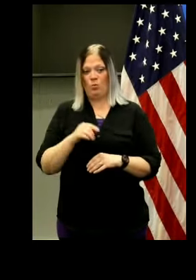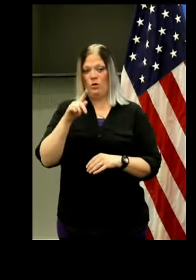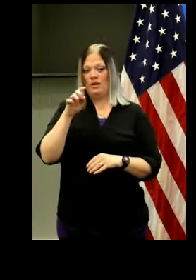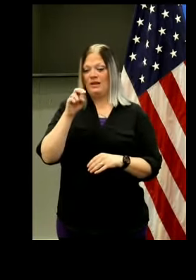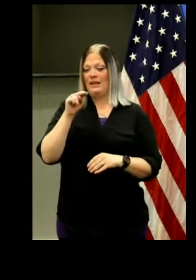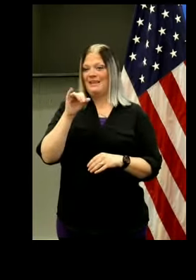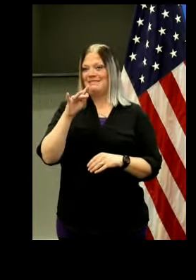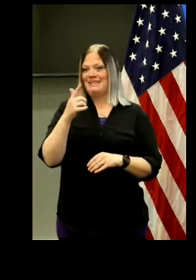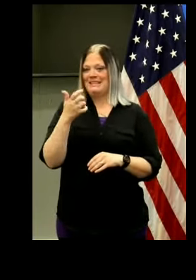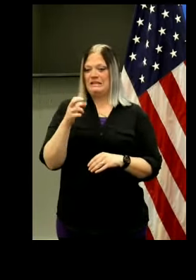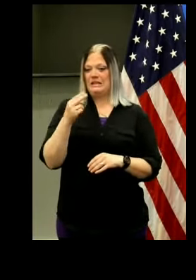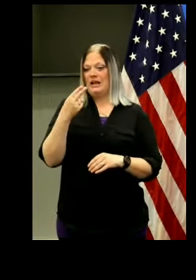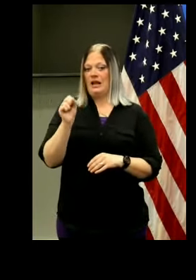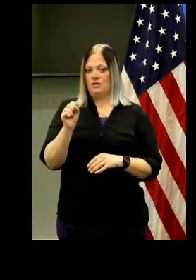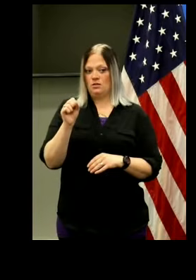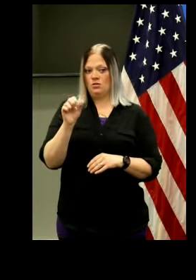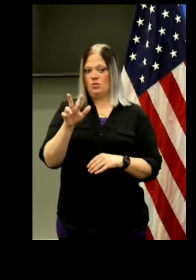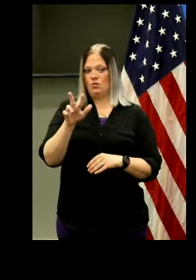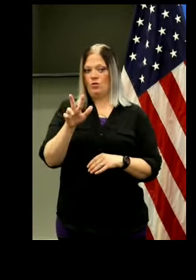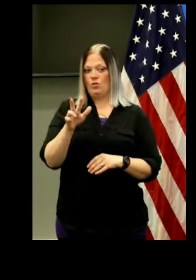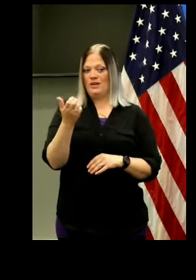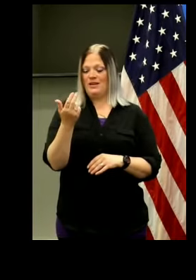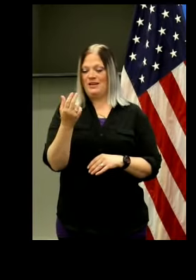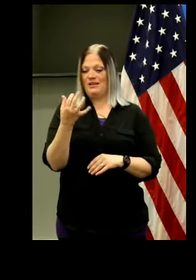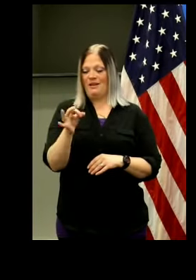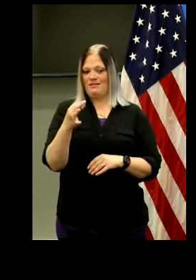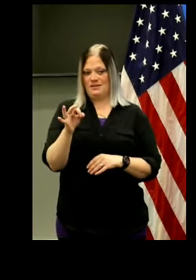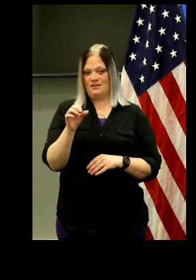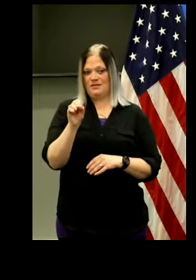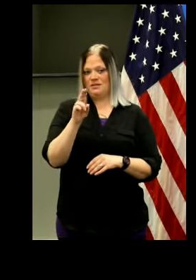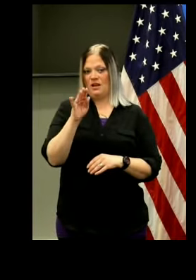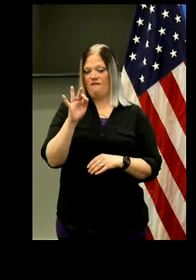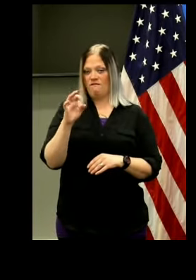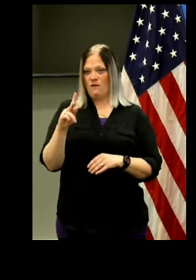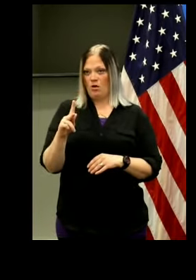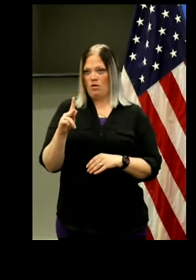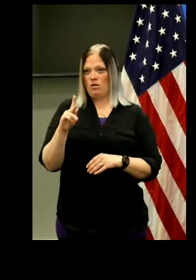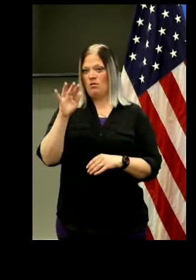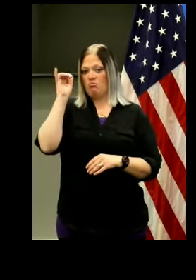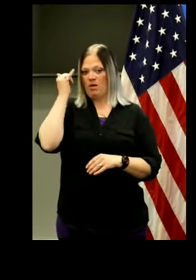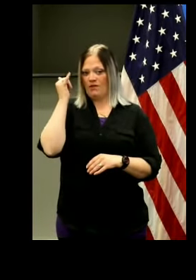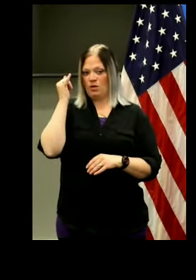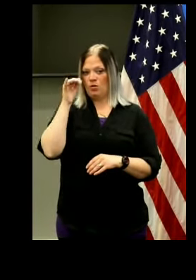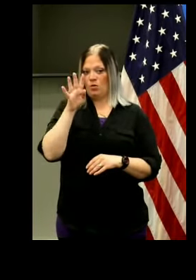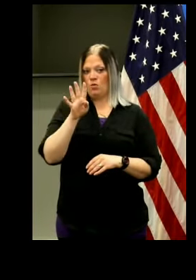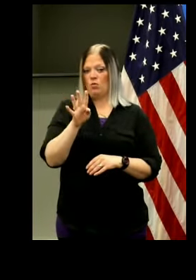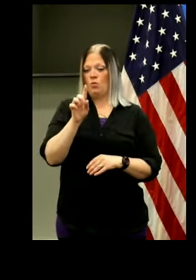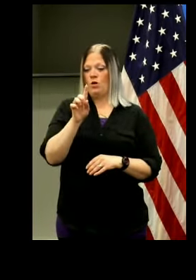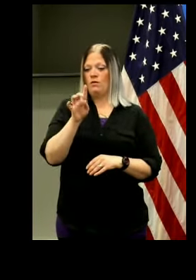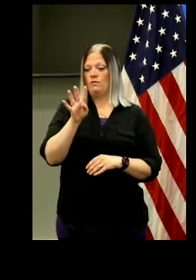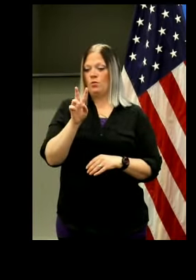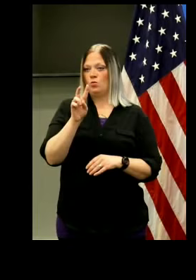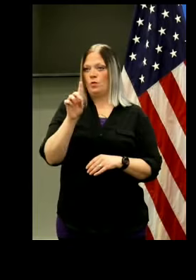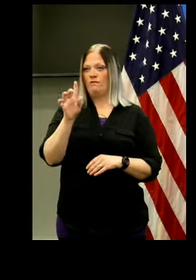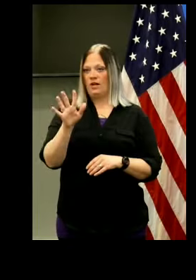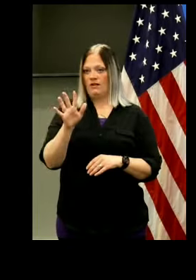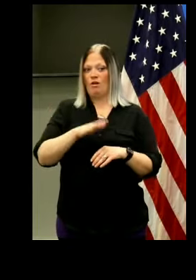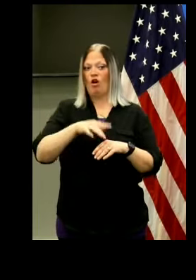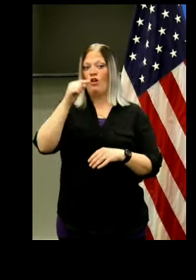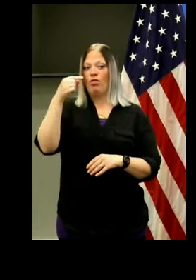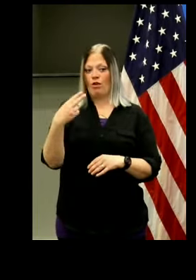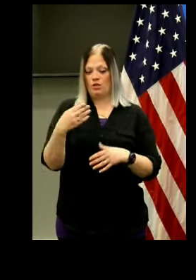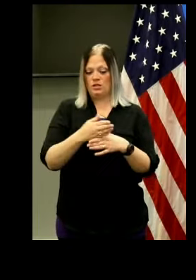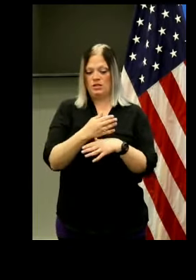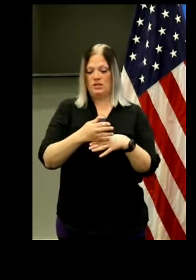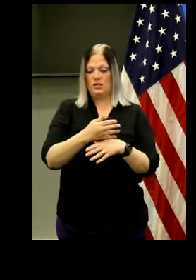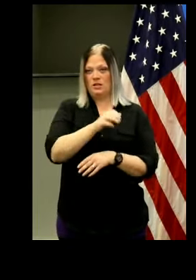Kensington High School on 319 Suffolk Street in Buffalo in the 14215 district. So we're going to be there on Thursdays between